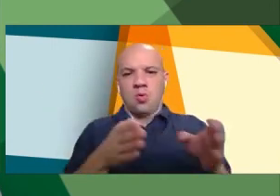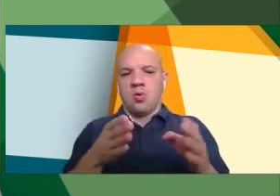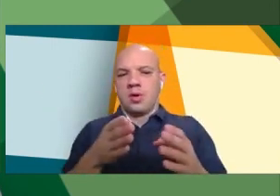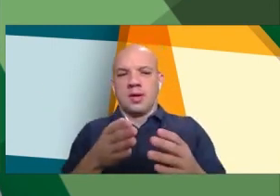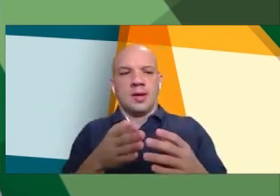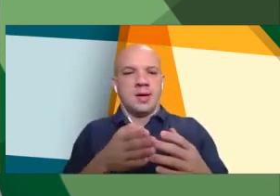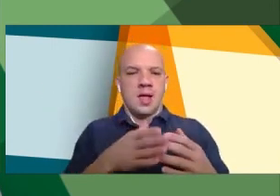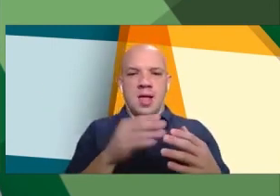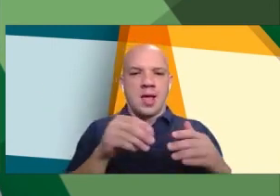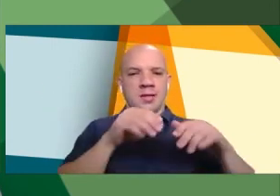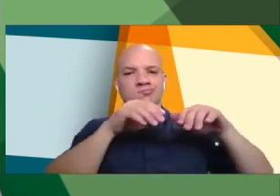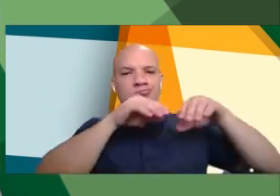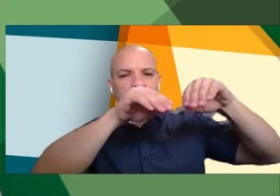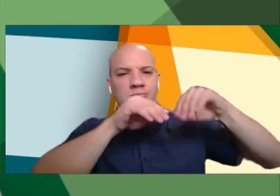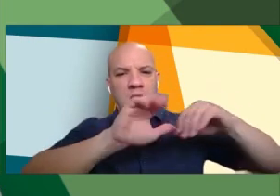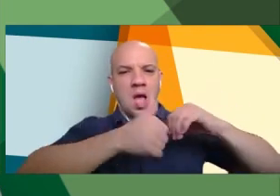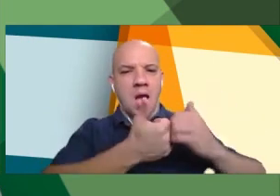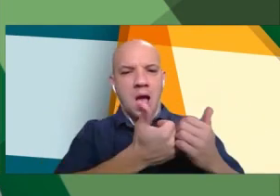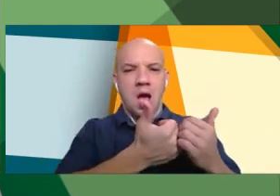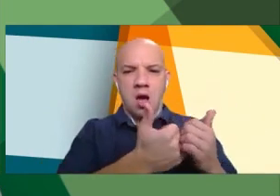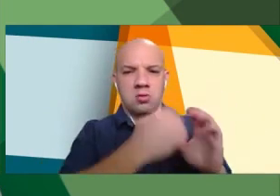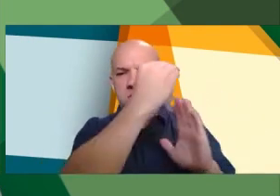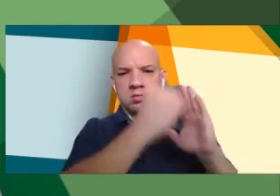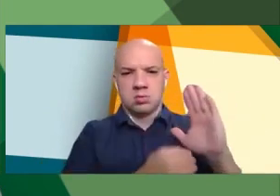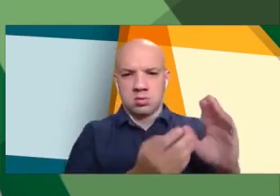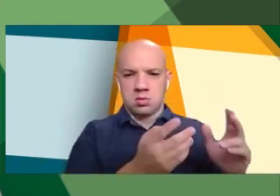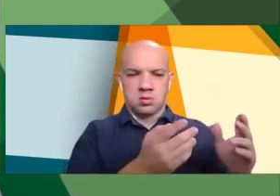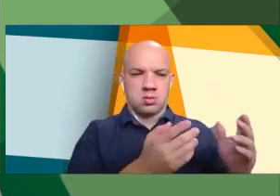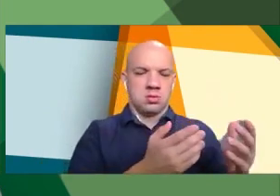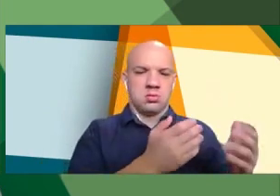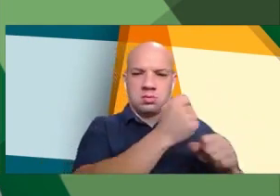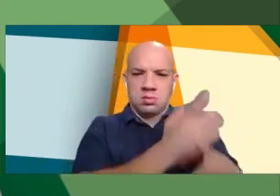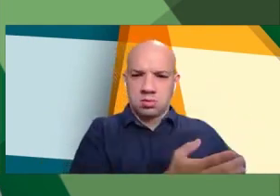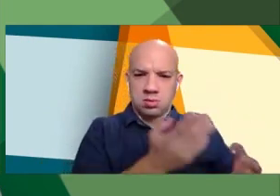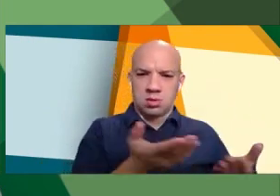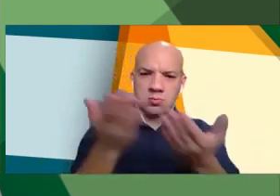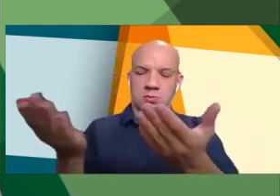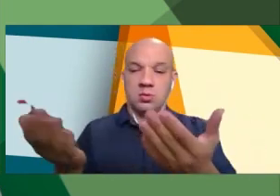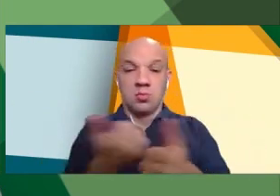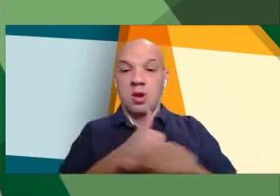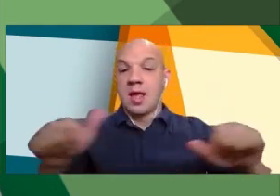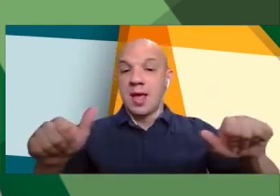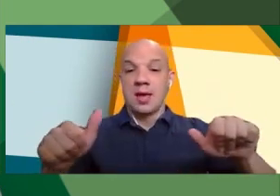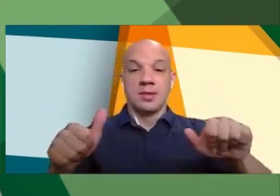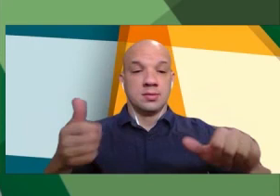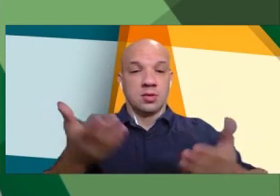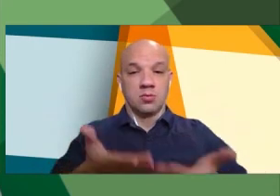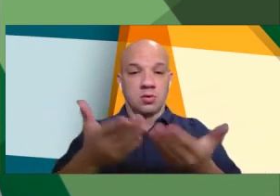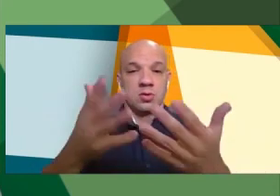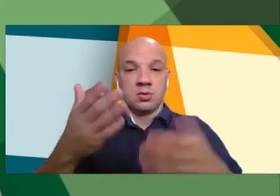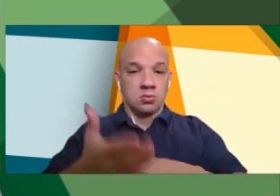proposal. But anyways, we welcome any recommendation to improve our process. So be